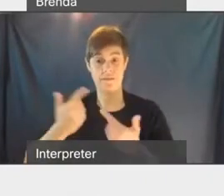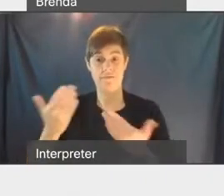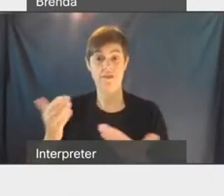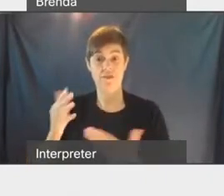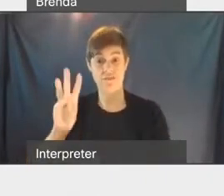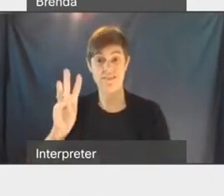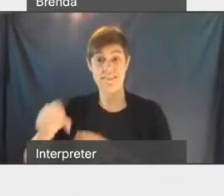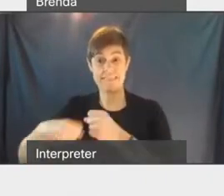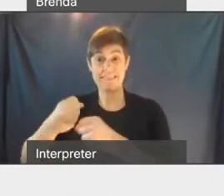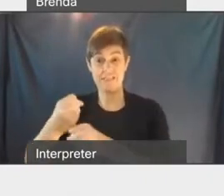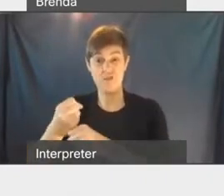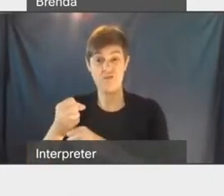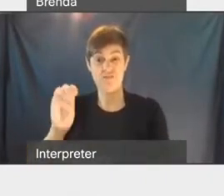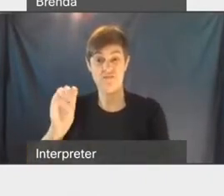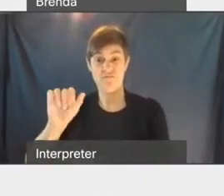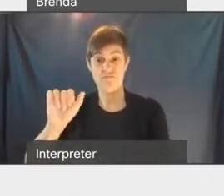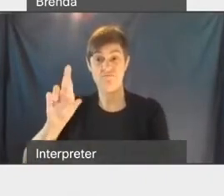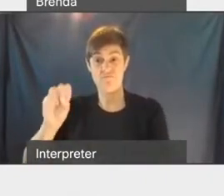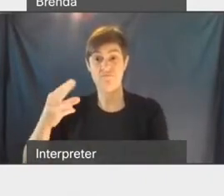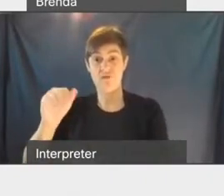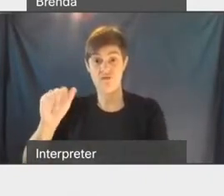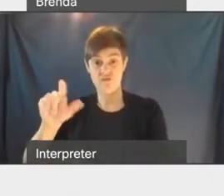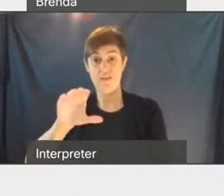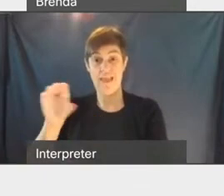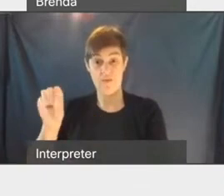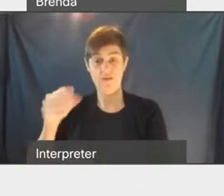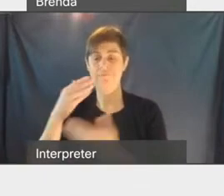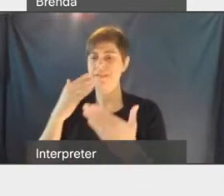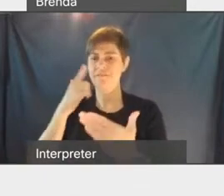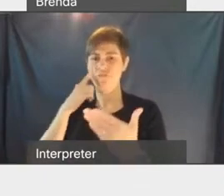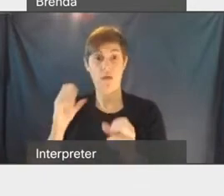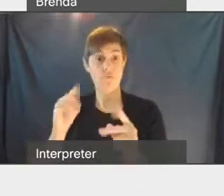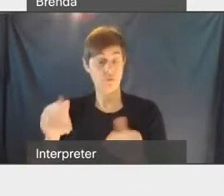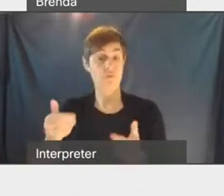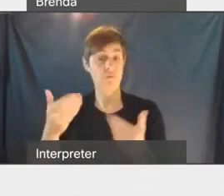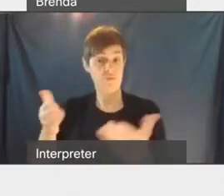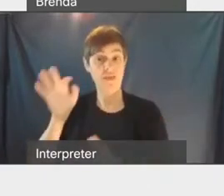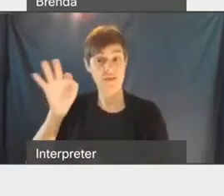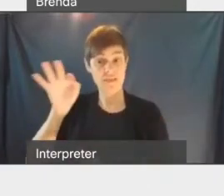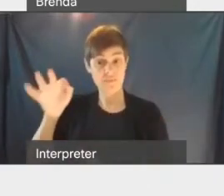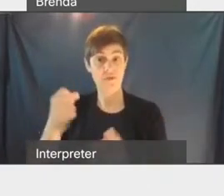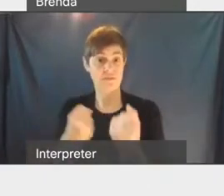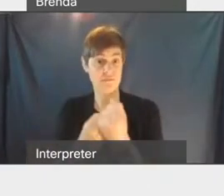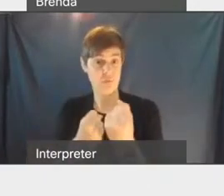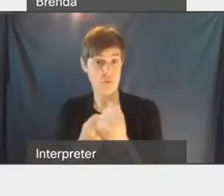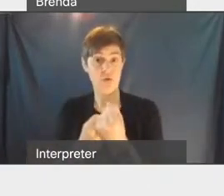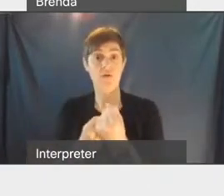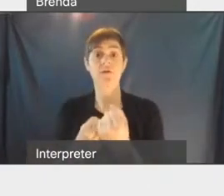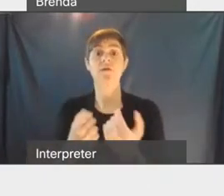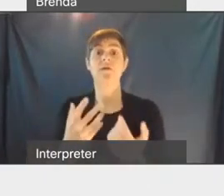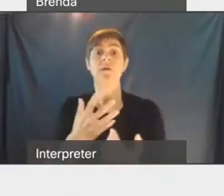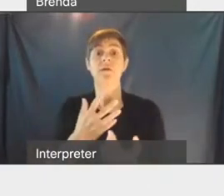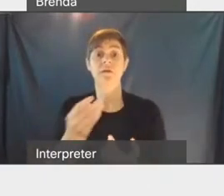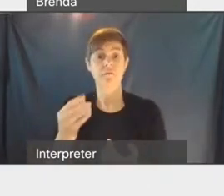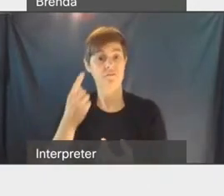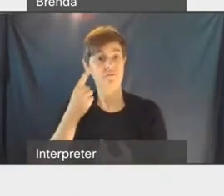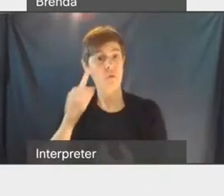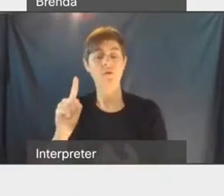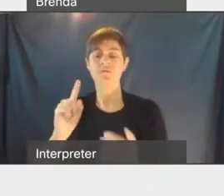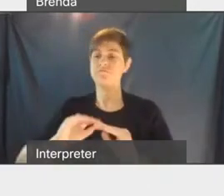Marshall County. Thank you for the opportunity to supply testimony in support of transparent and fair